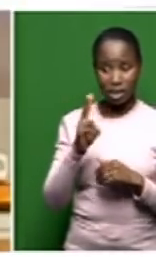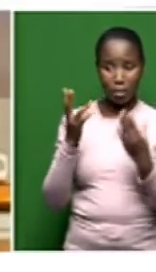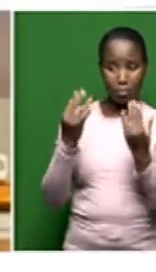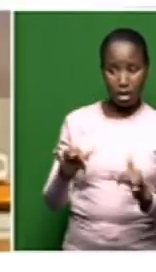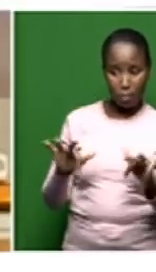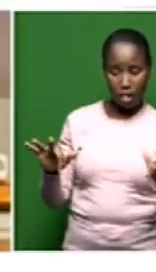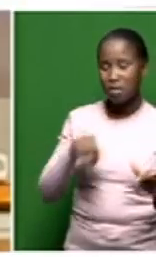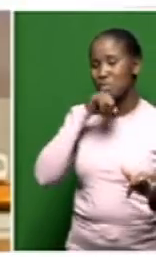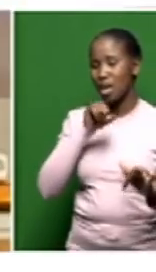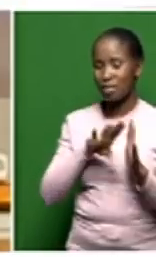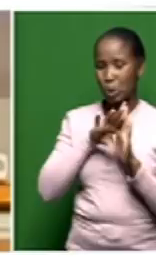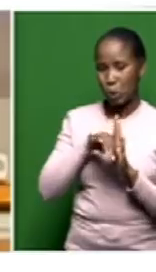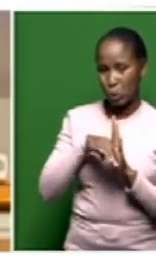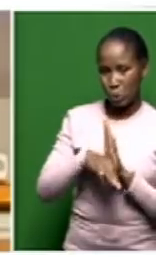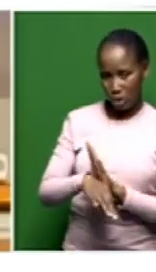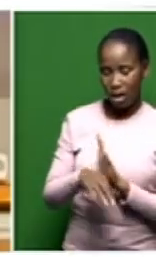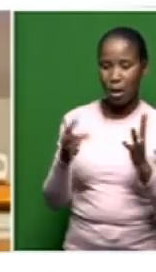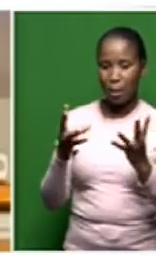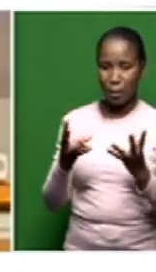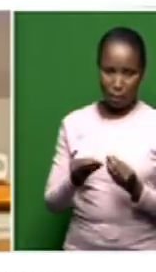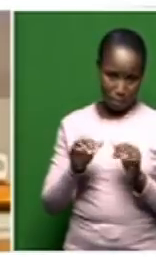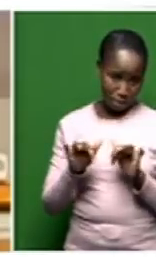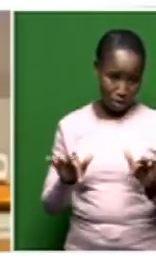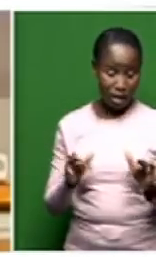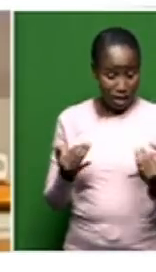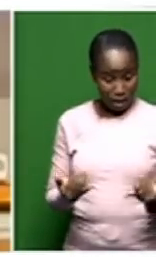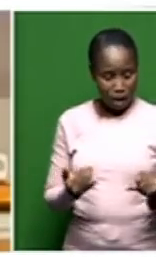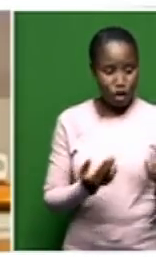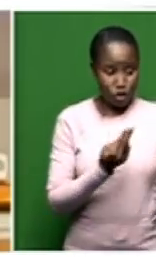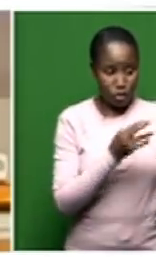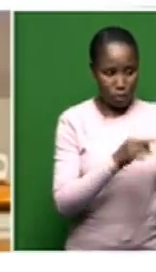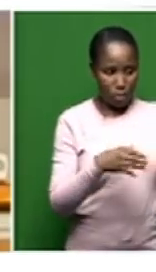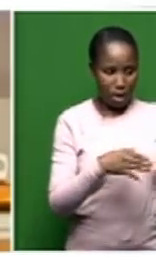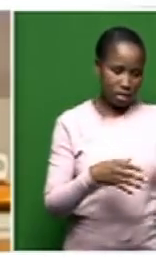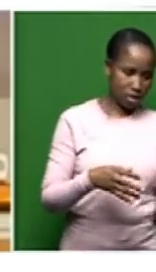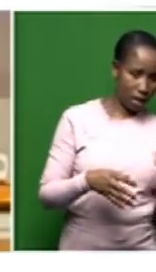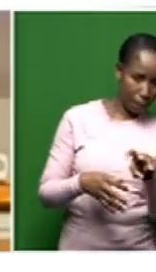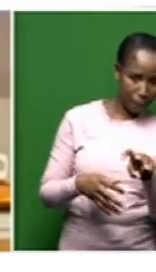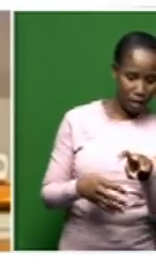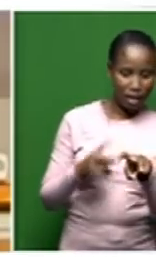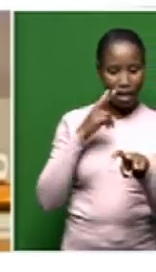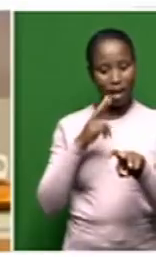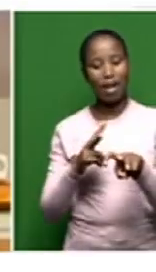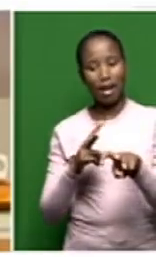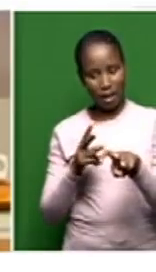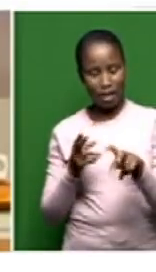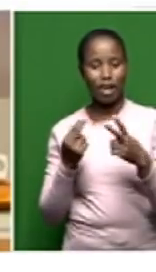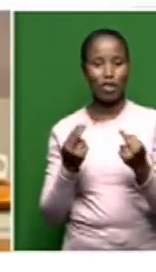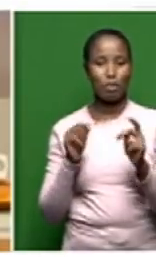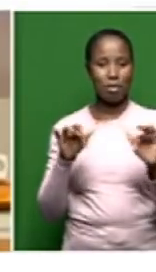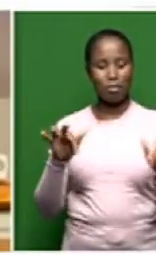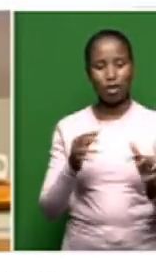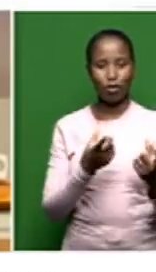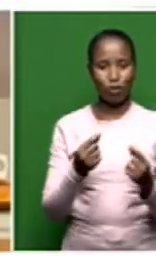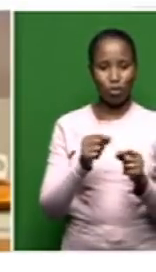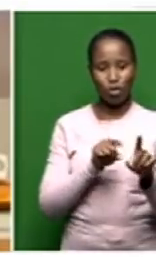in the subsequent national election, and then new parties come also as a new generation of voters mature